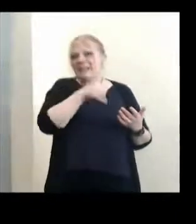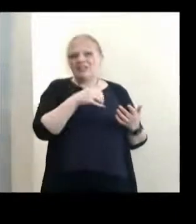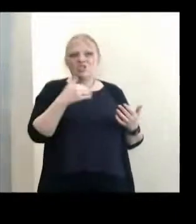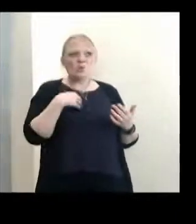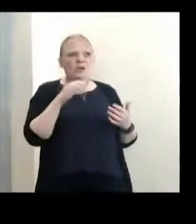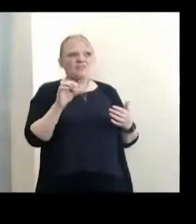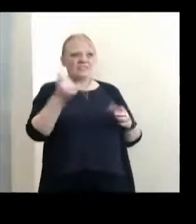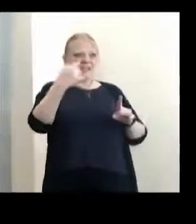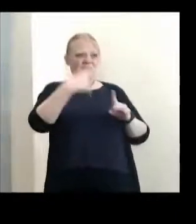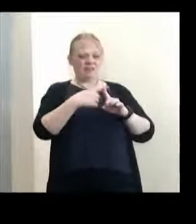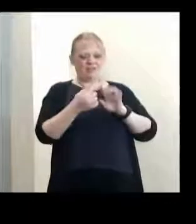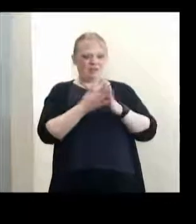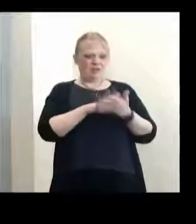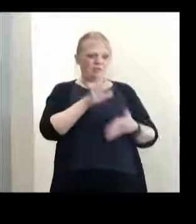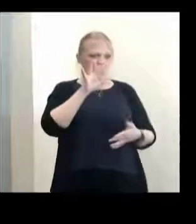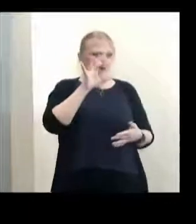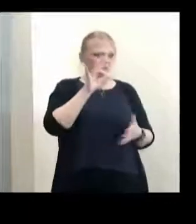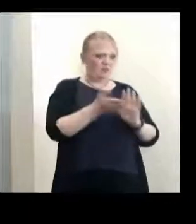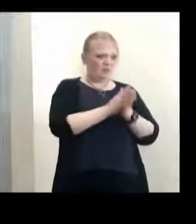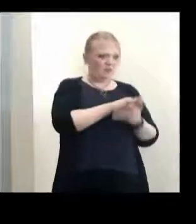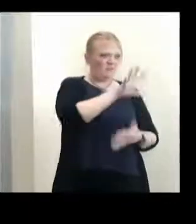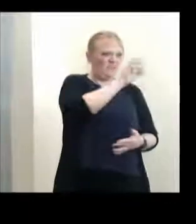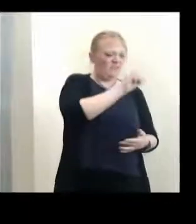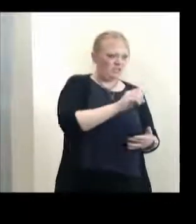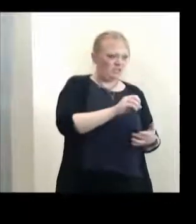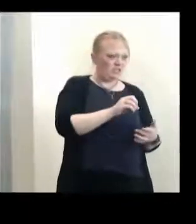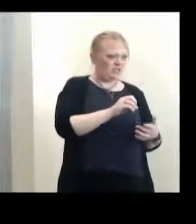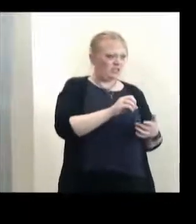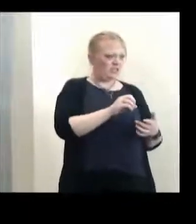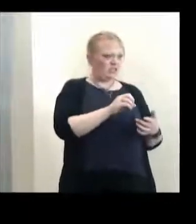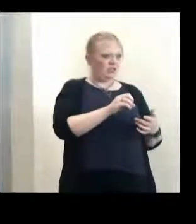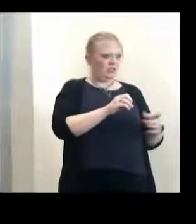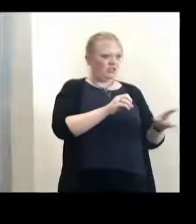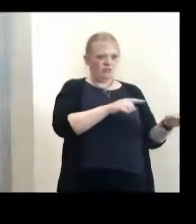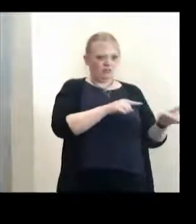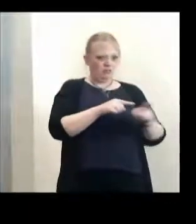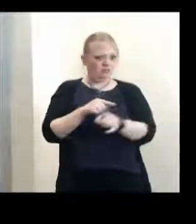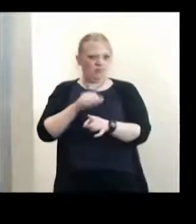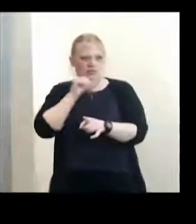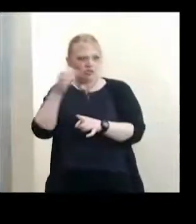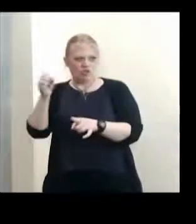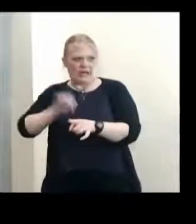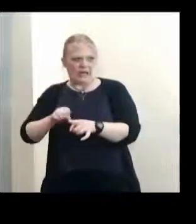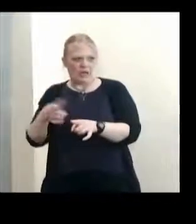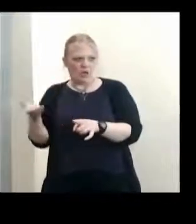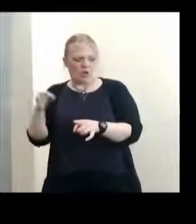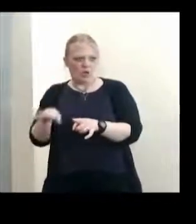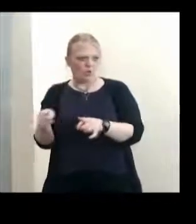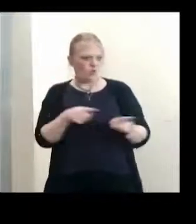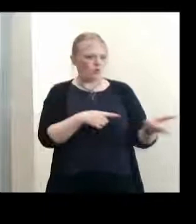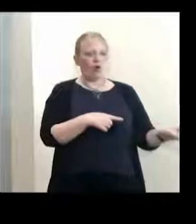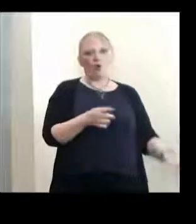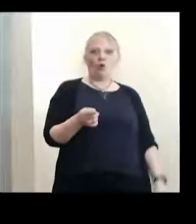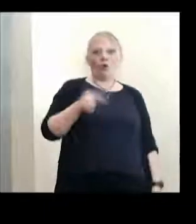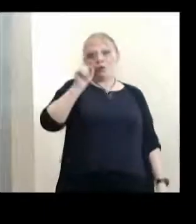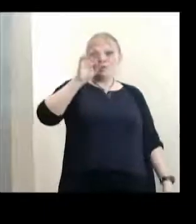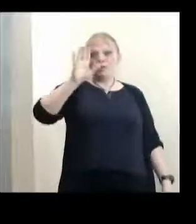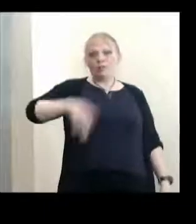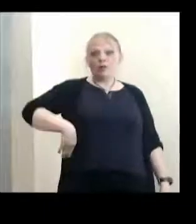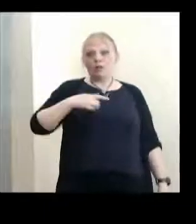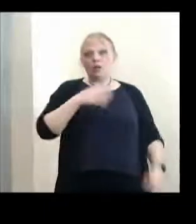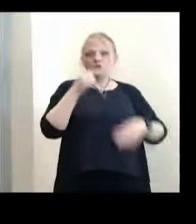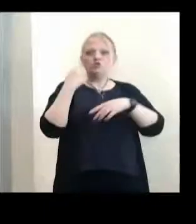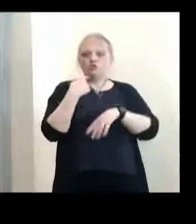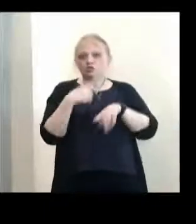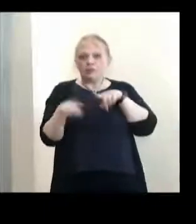into 25 cases to turn into 50 cases and not have shut that school down. And then people say, you missed the boat on it. You should have shut the school down before there